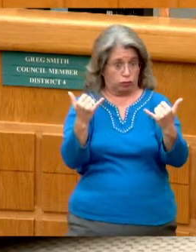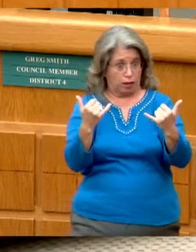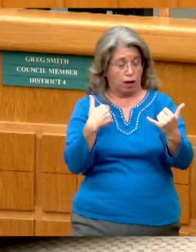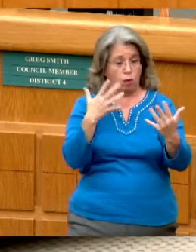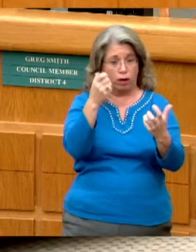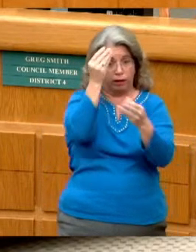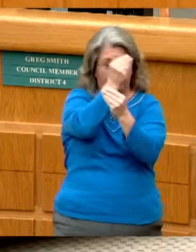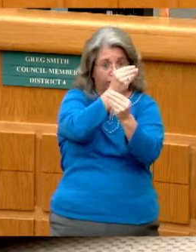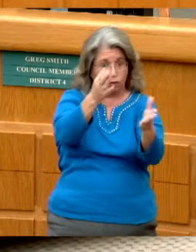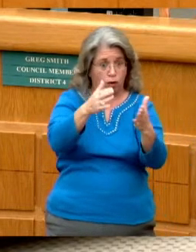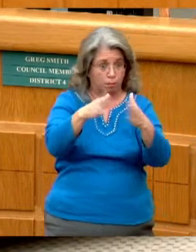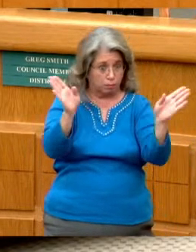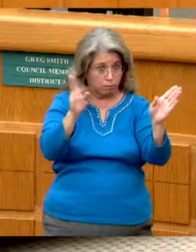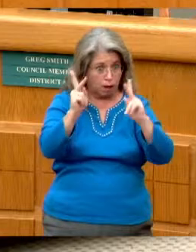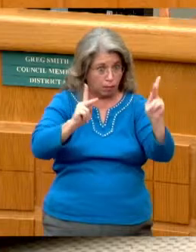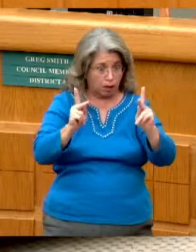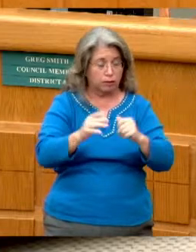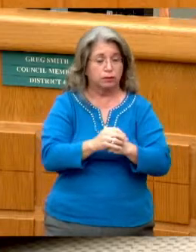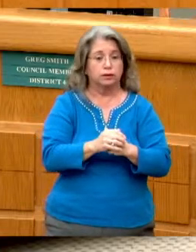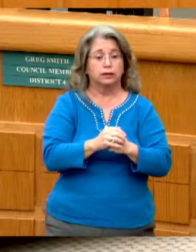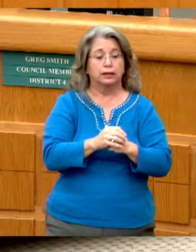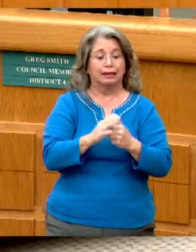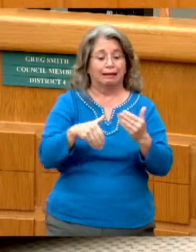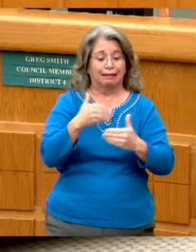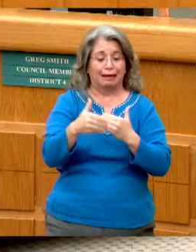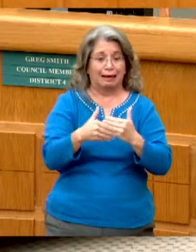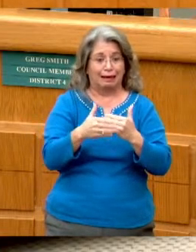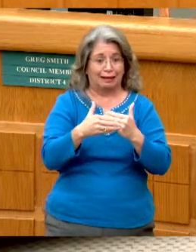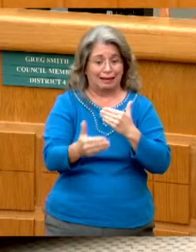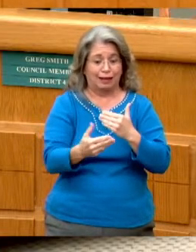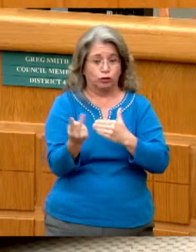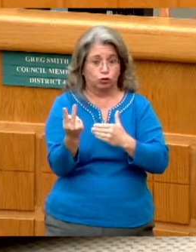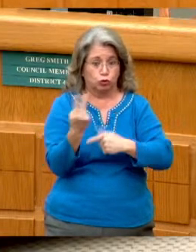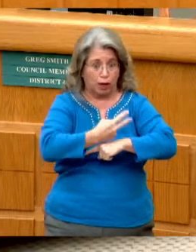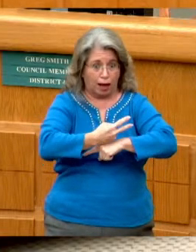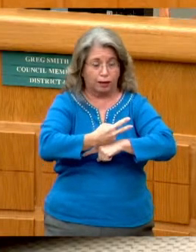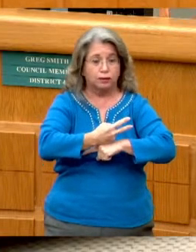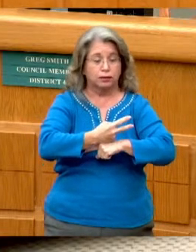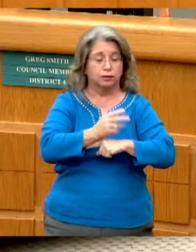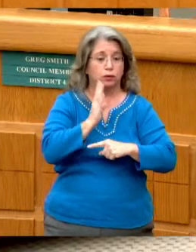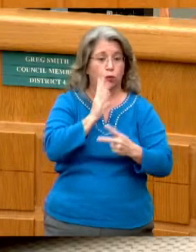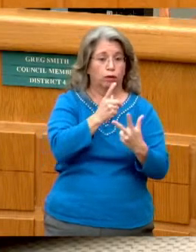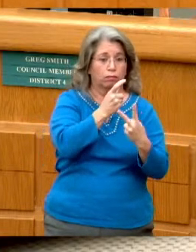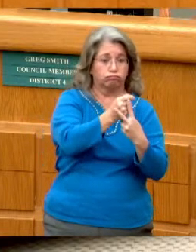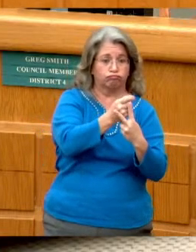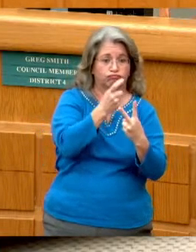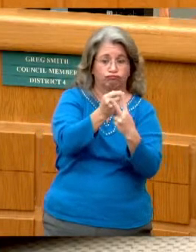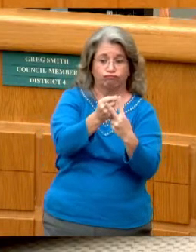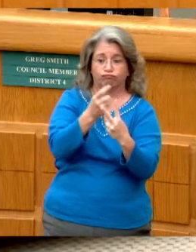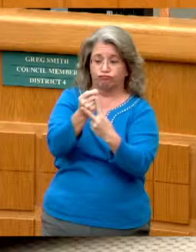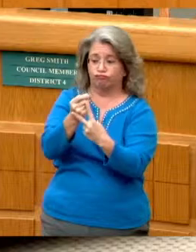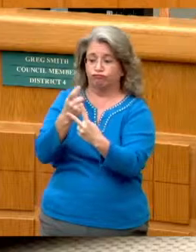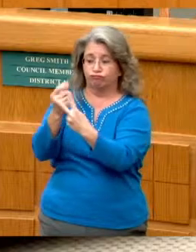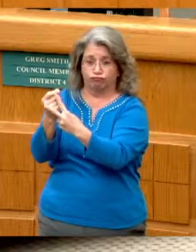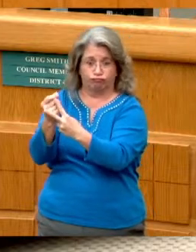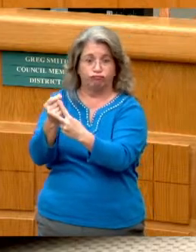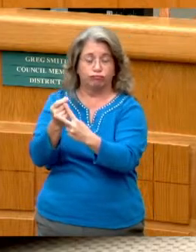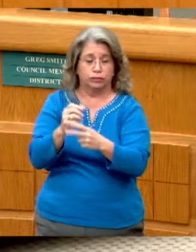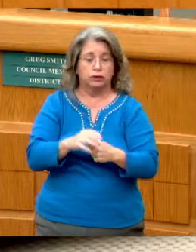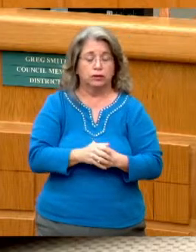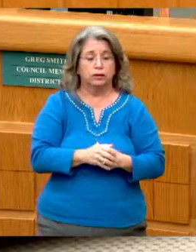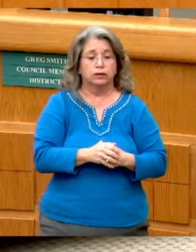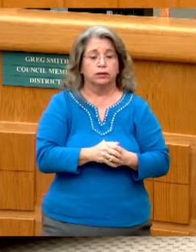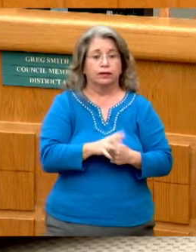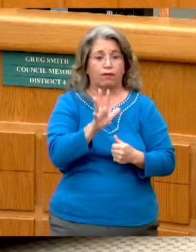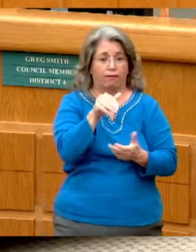public of what we're going to do over the next 2 days to administer those 5,000 vaccines that we have.